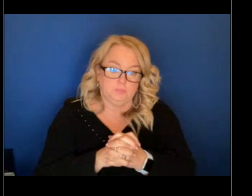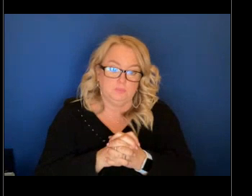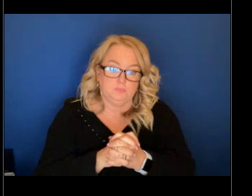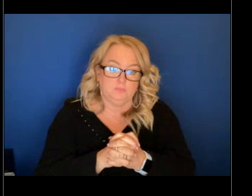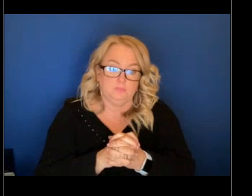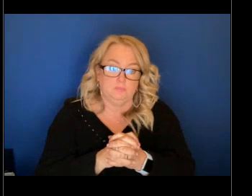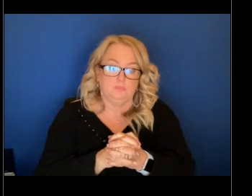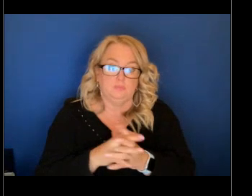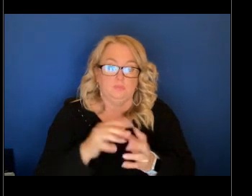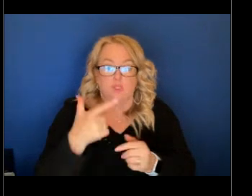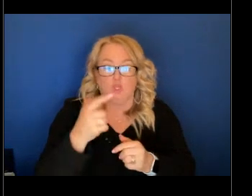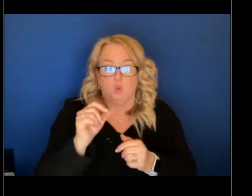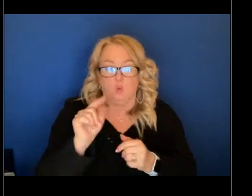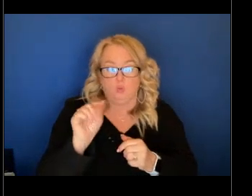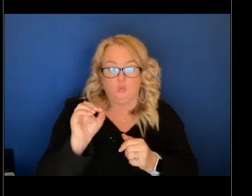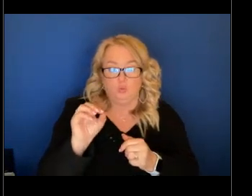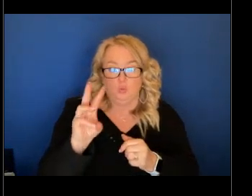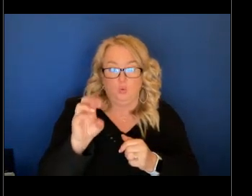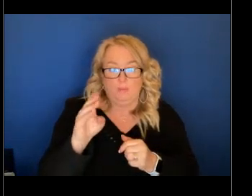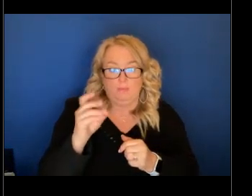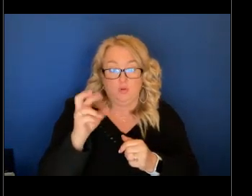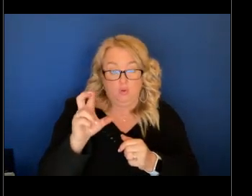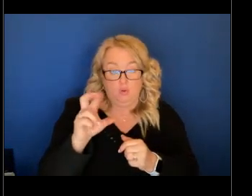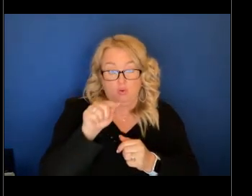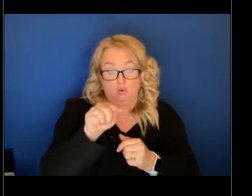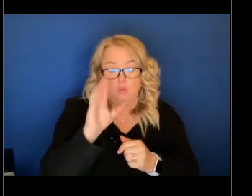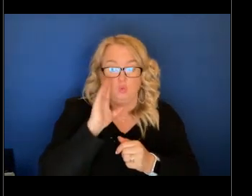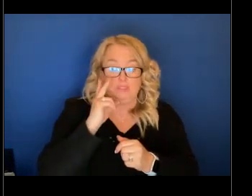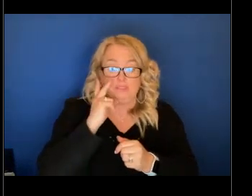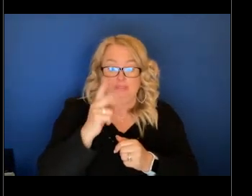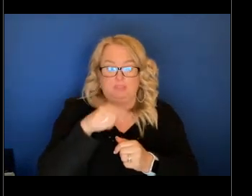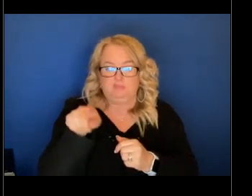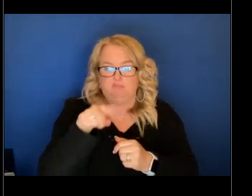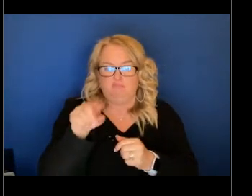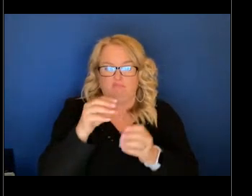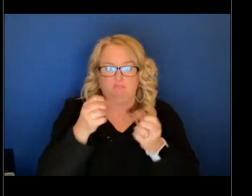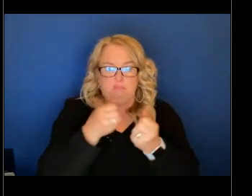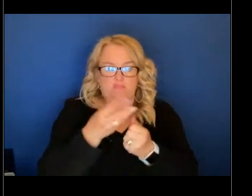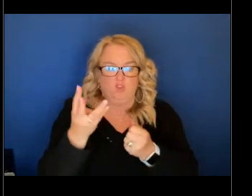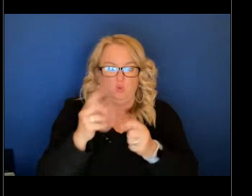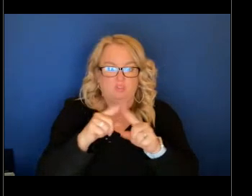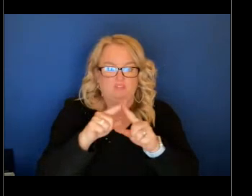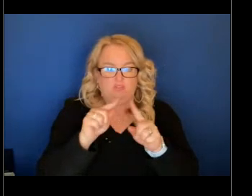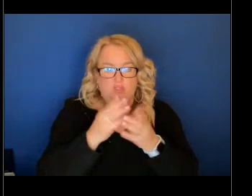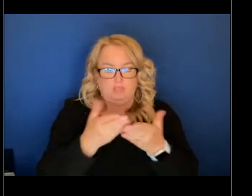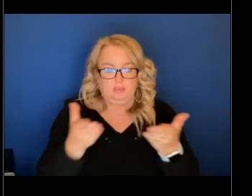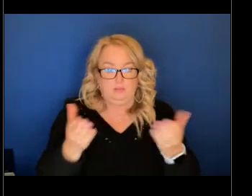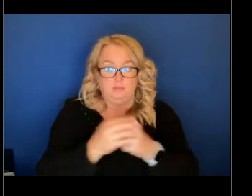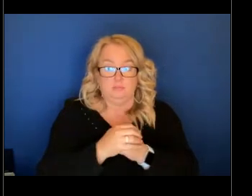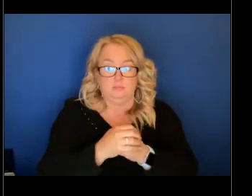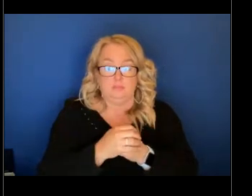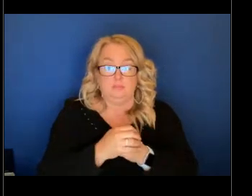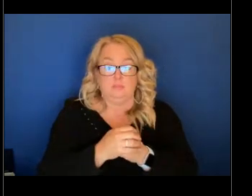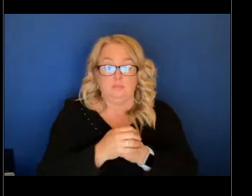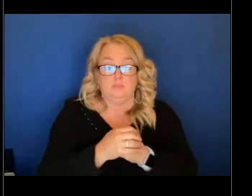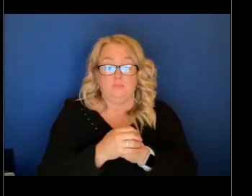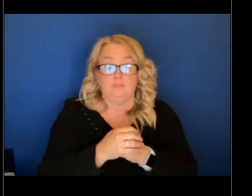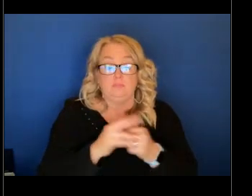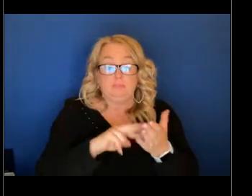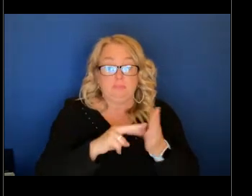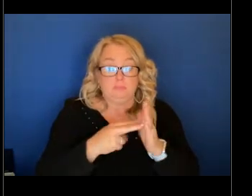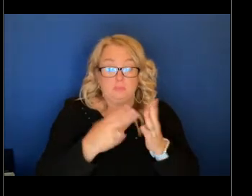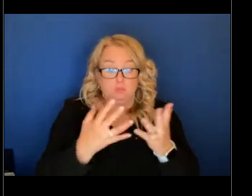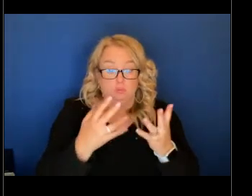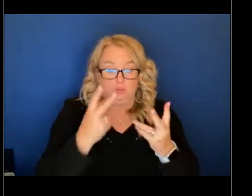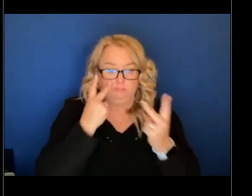Under the GoToWebinar platform, you will find several dashboard items. This includes the